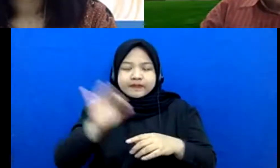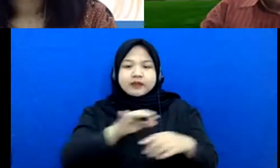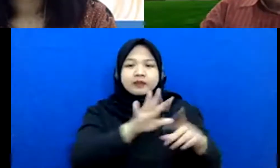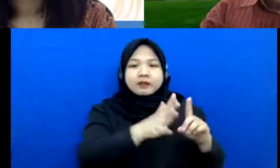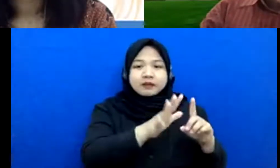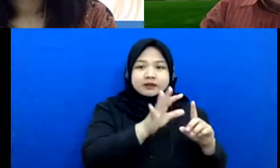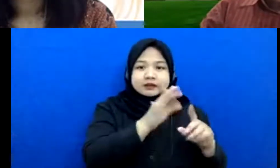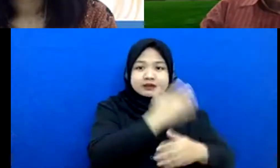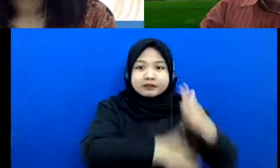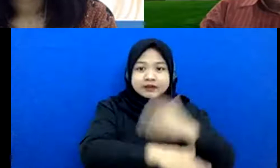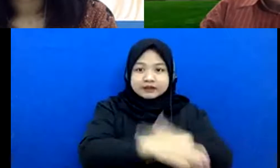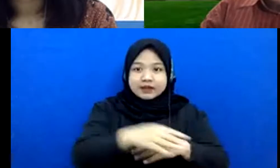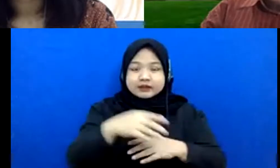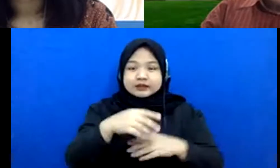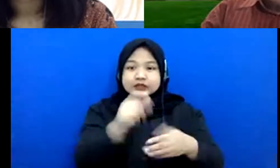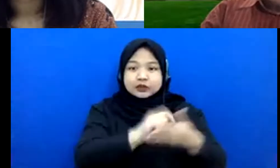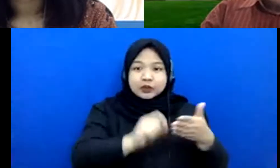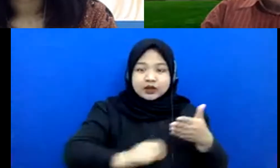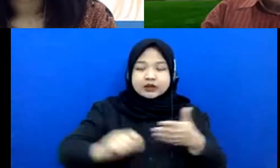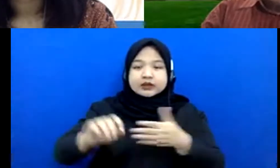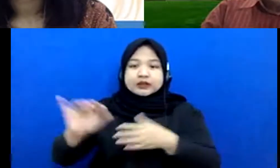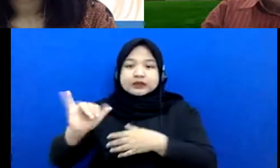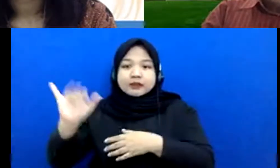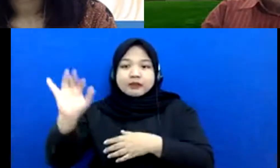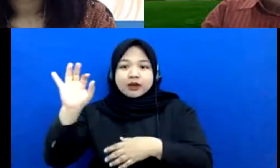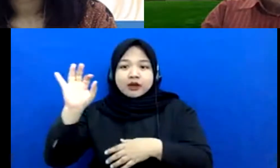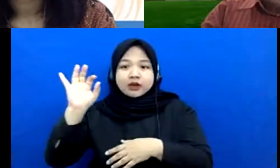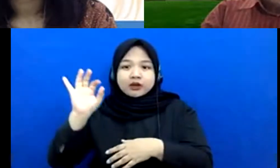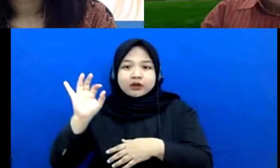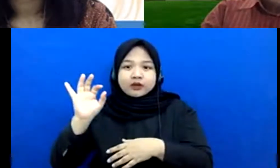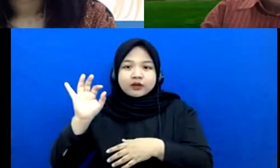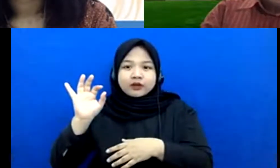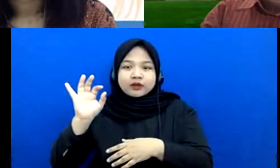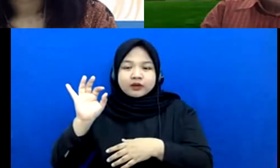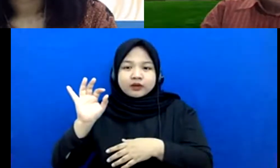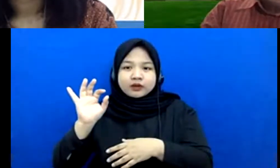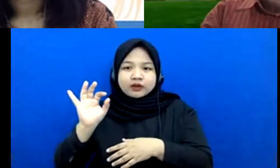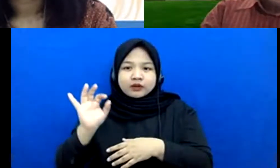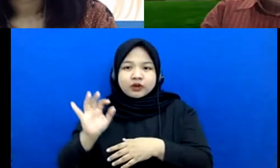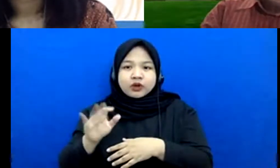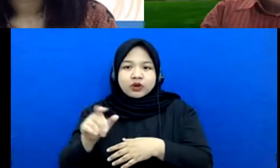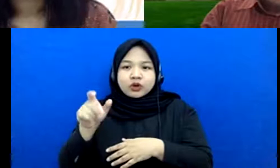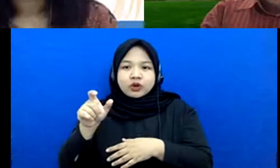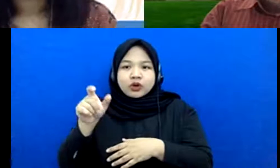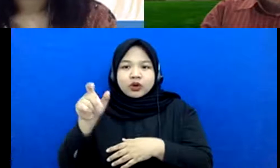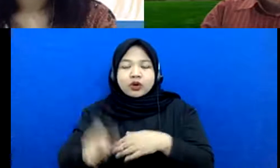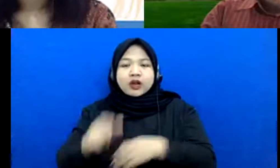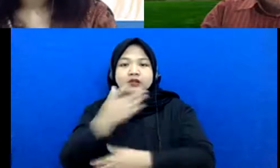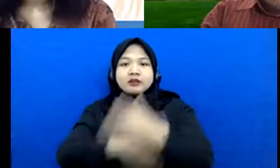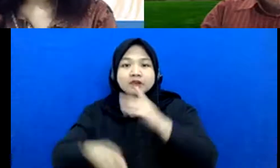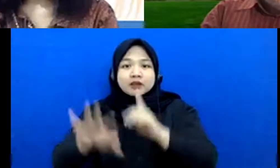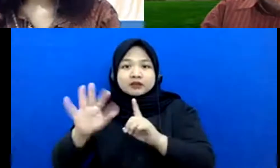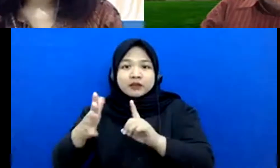with disabilities at school and 15 students with disabilities not at school? Is that what that